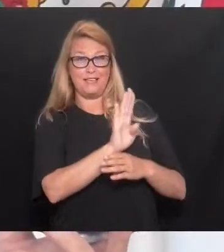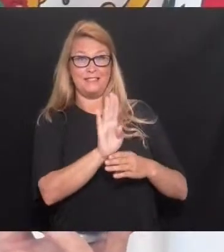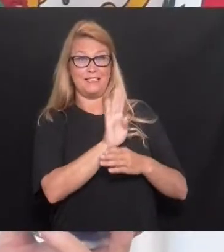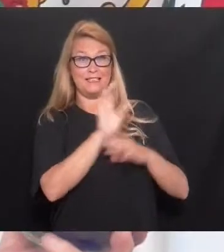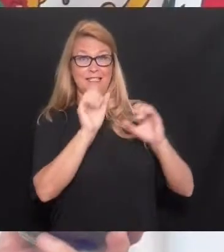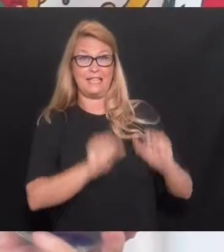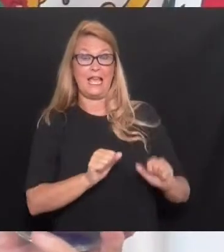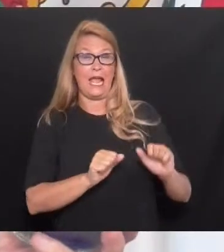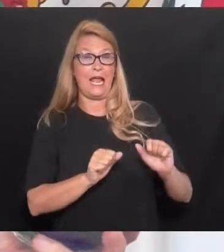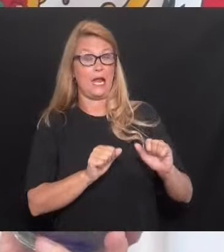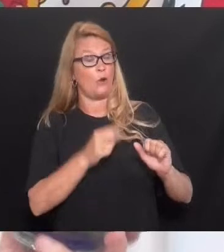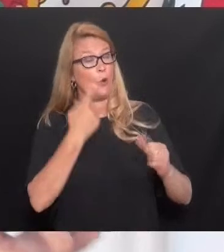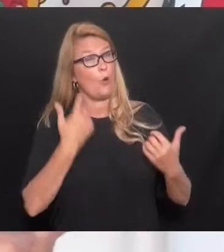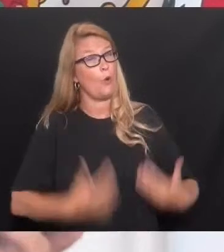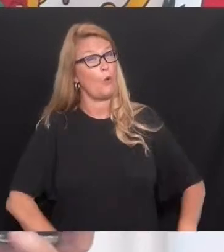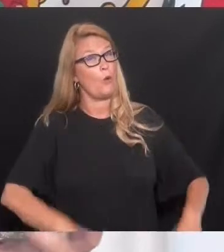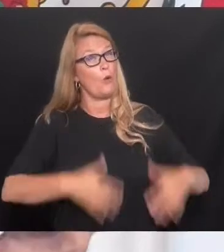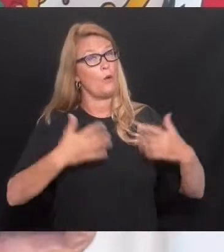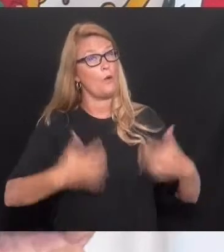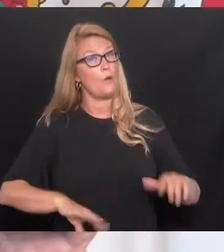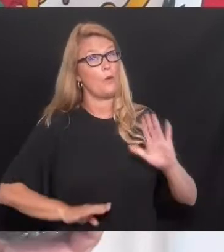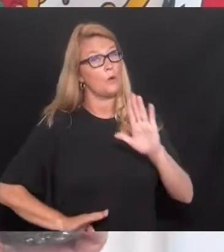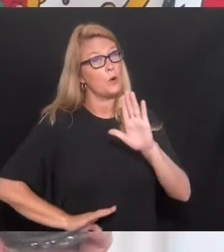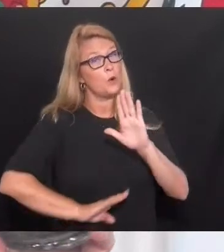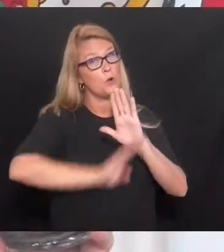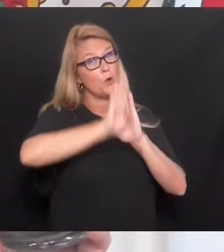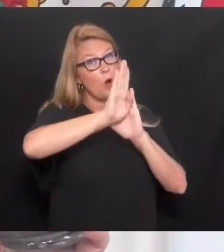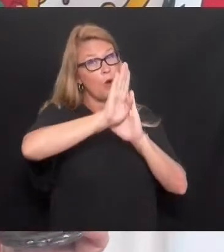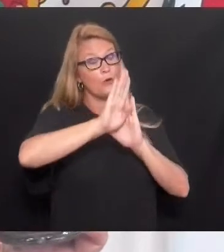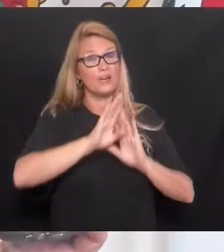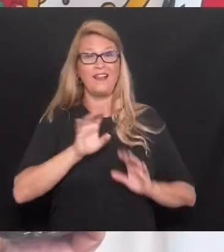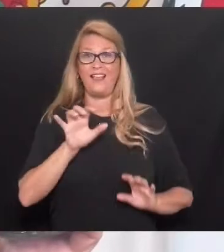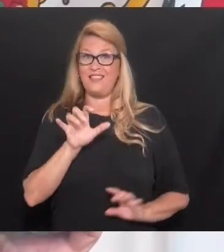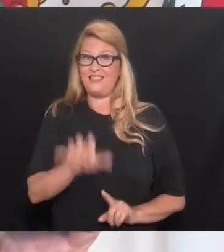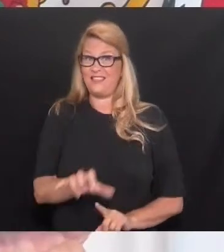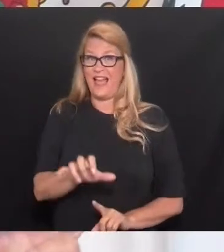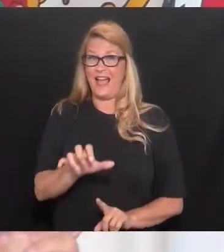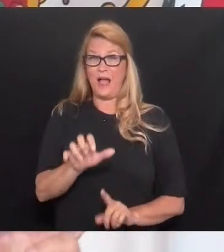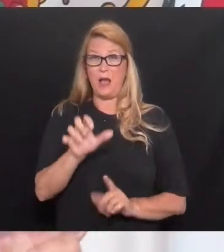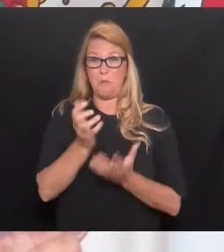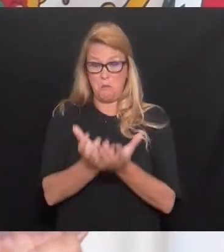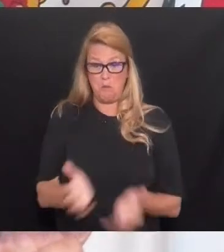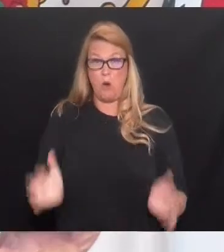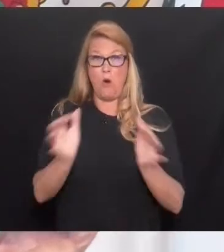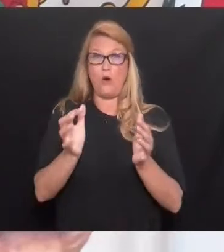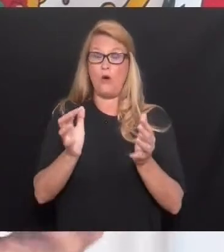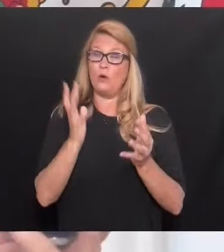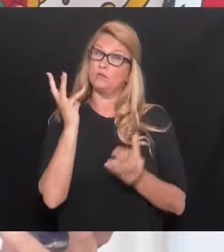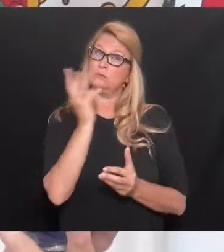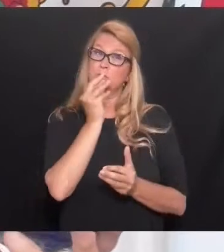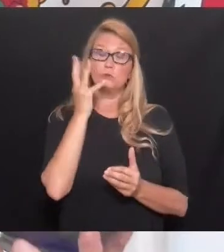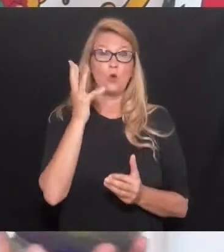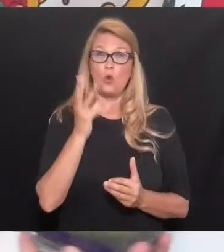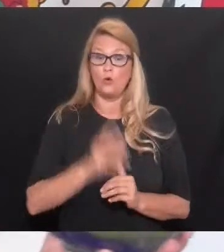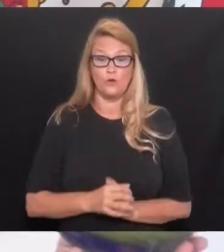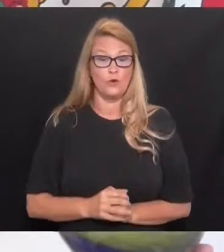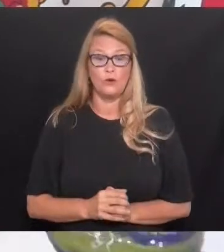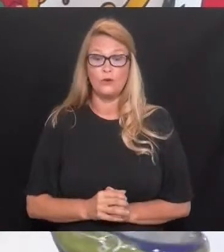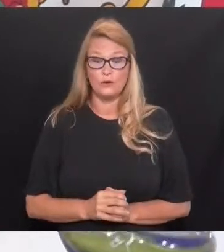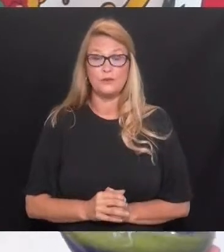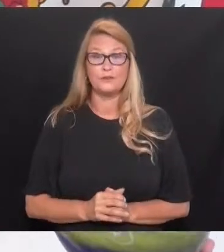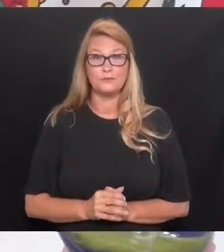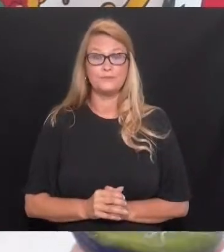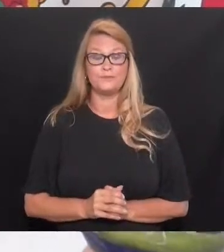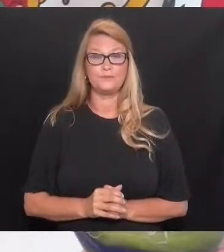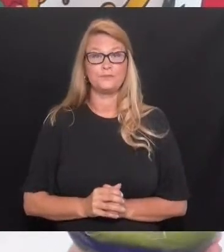and it could grow beyond belief. This is super quality work, and you know, this was one of the things that, you know, that